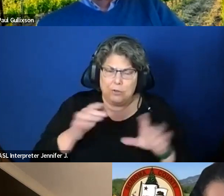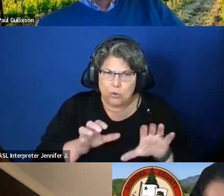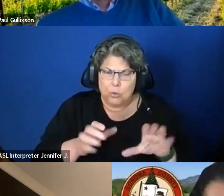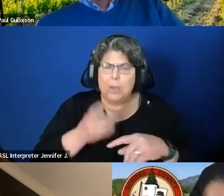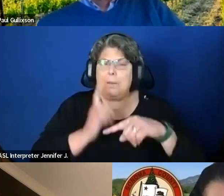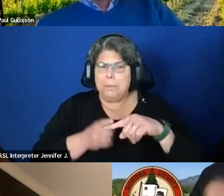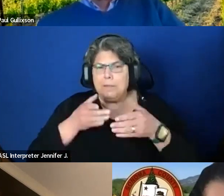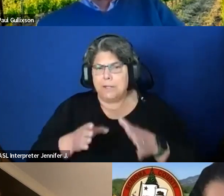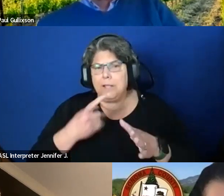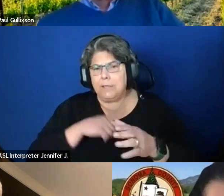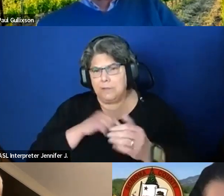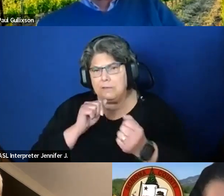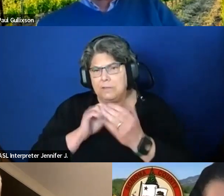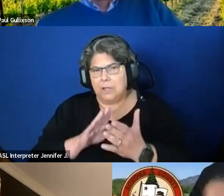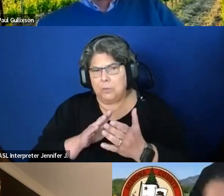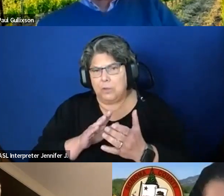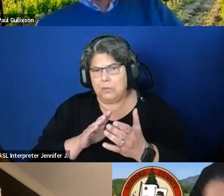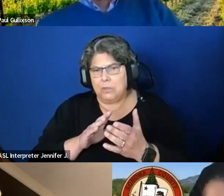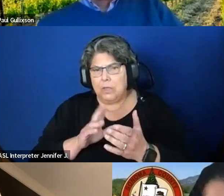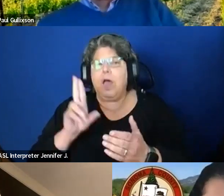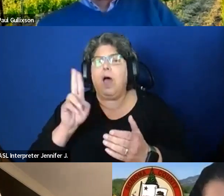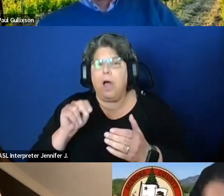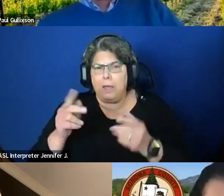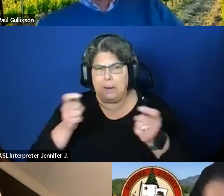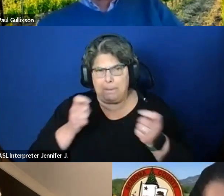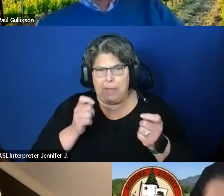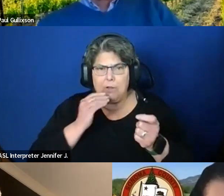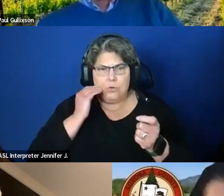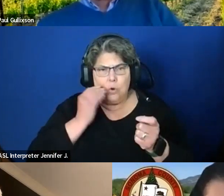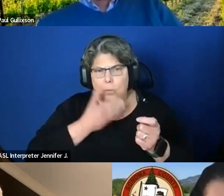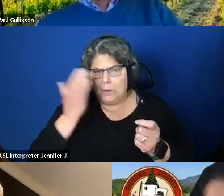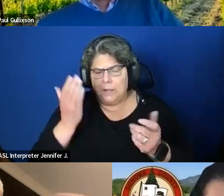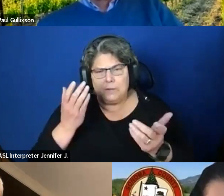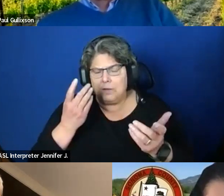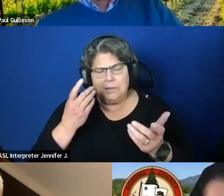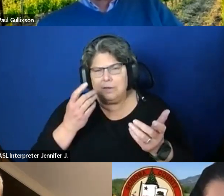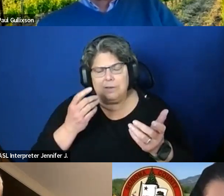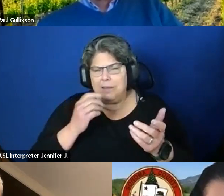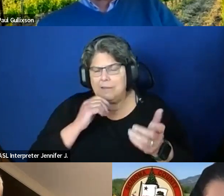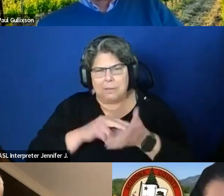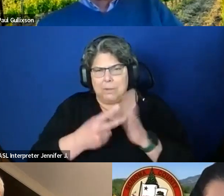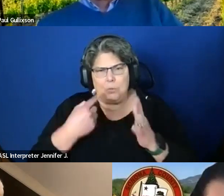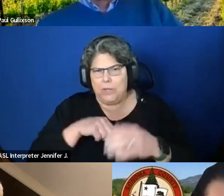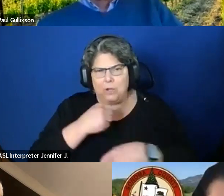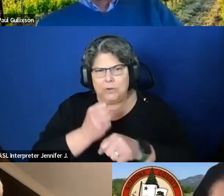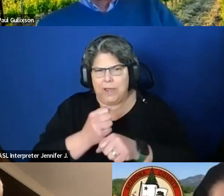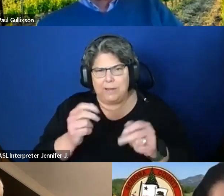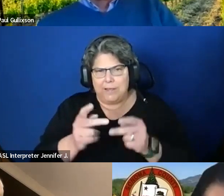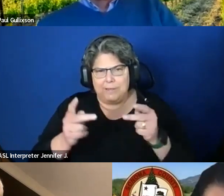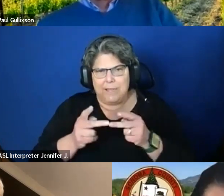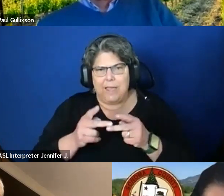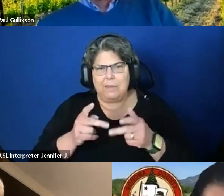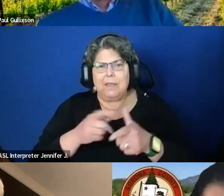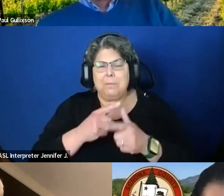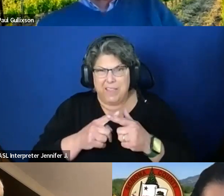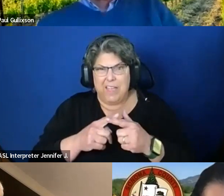to deal with unmanaged homelessness. Not that we're going to create a site and it's going to create more unmanaged homelessness on the perimeter of